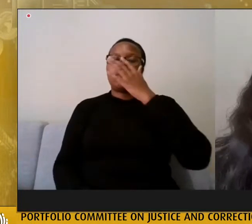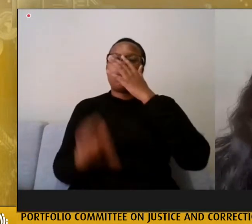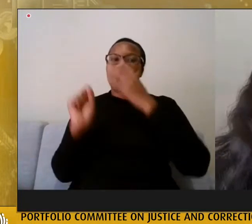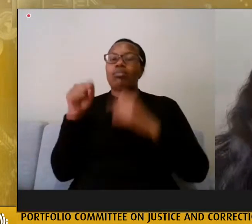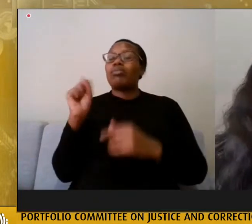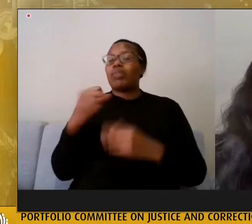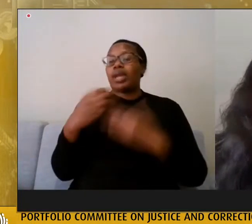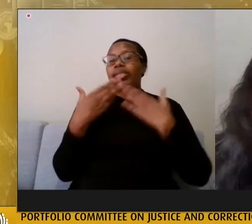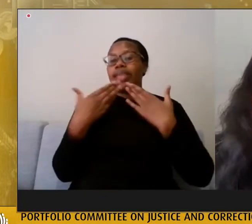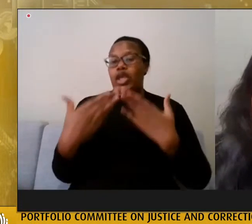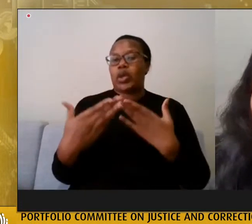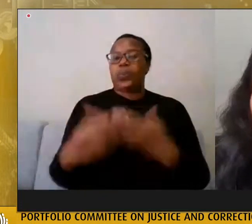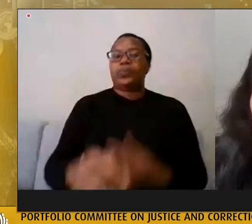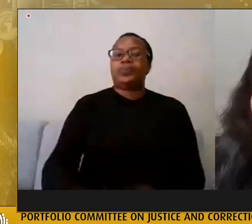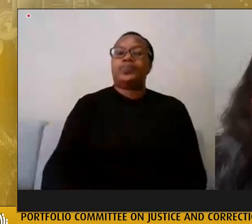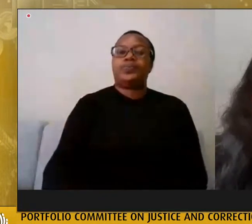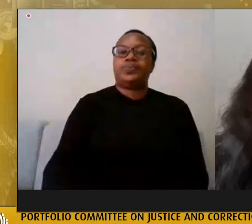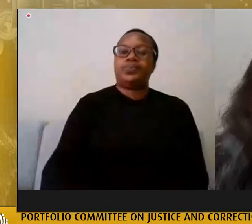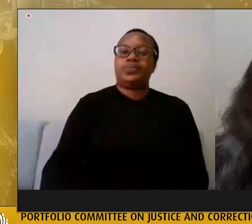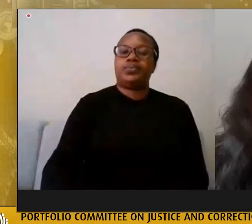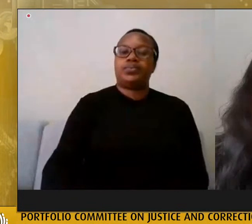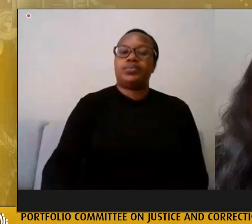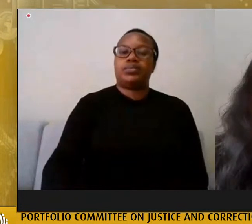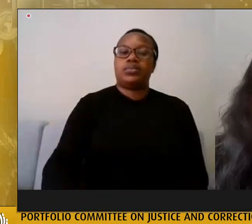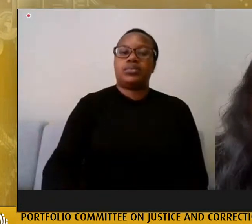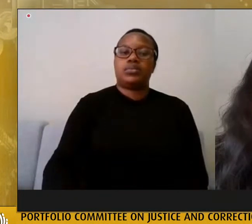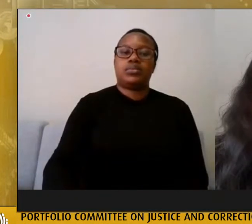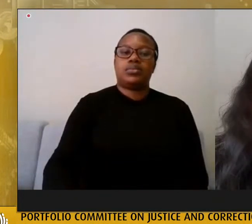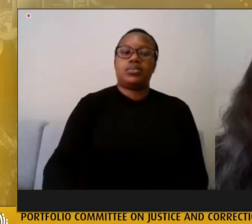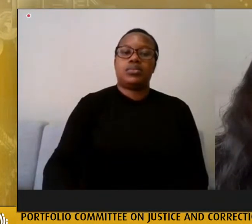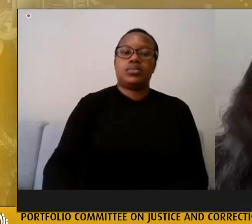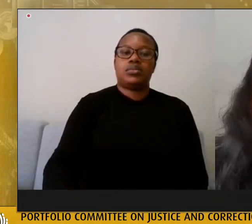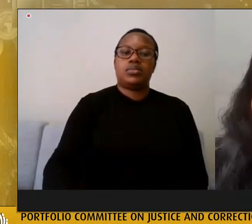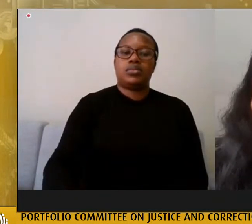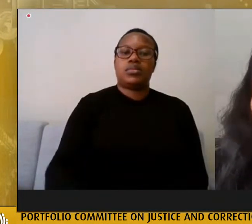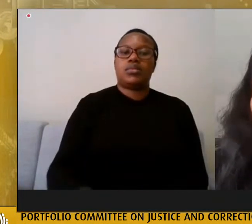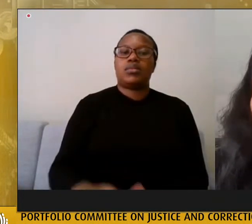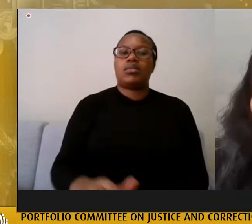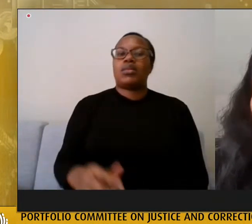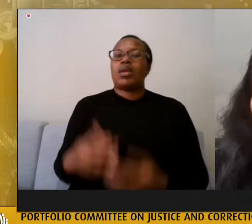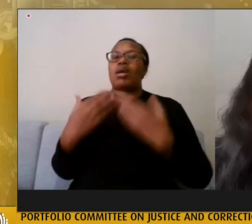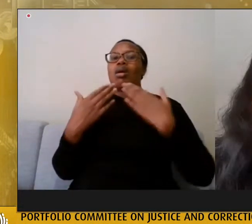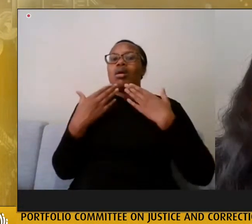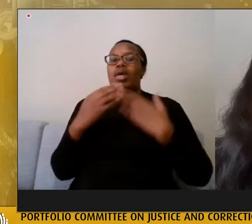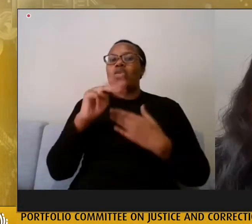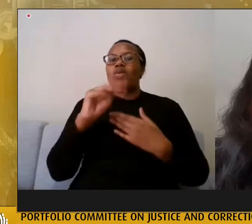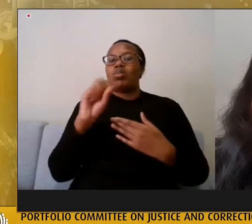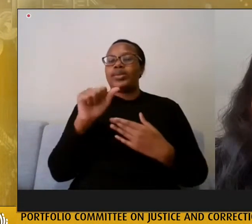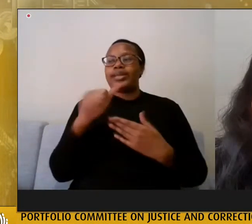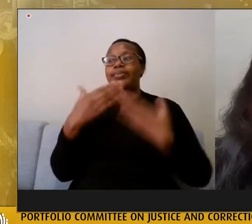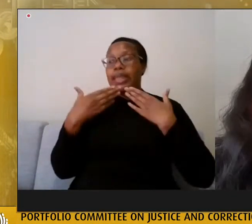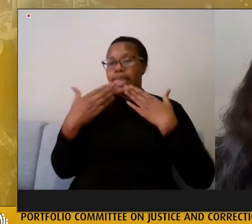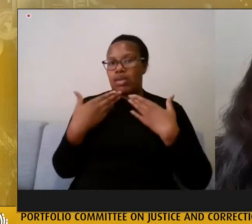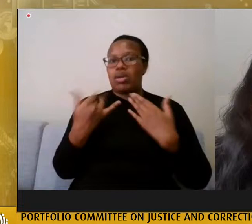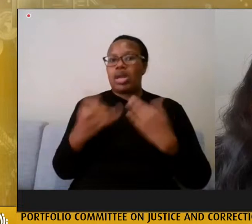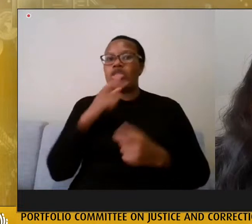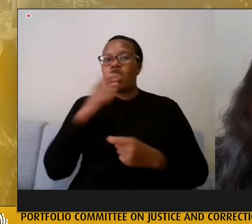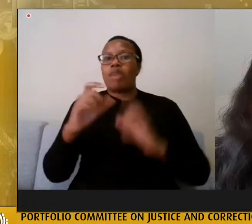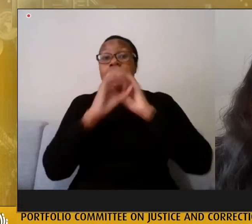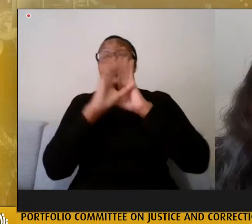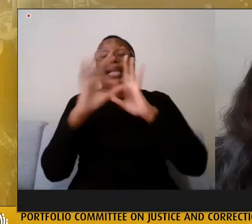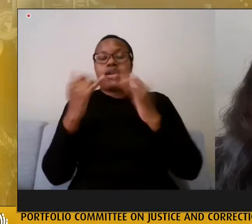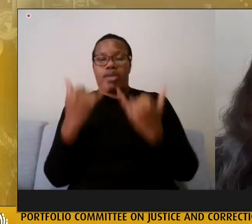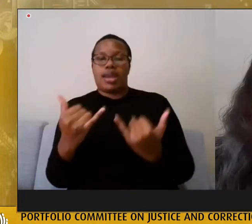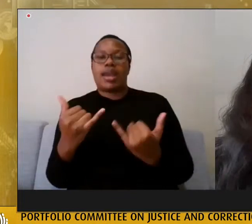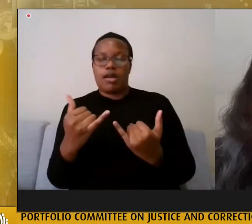Thank you, Honourable. It looks like the comment is much clearer to me. I duly take cognizance and